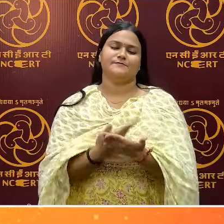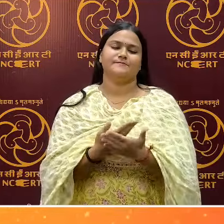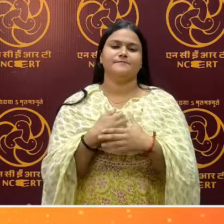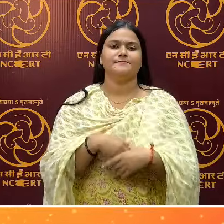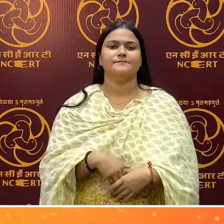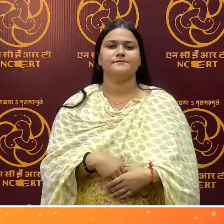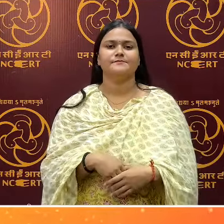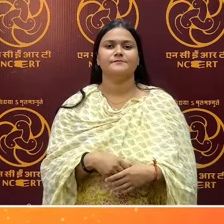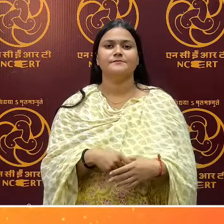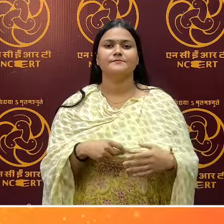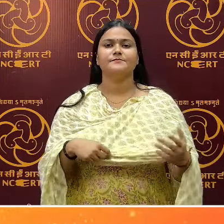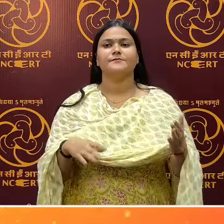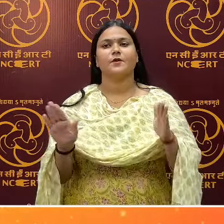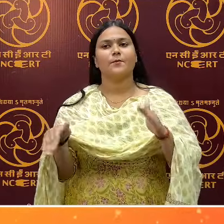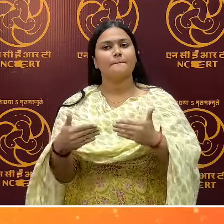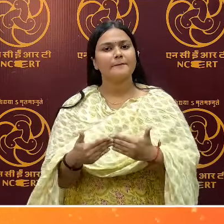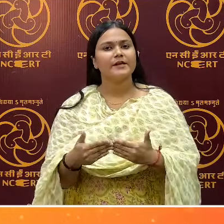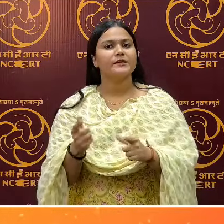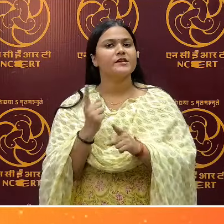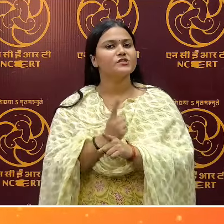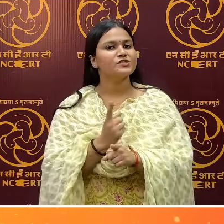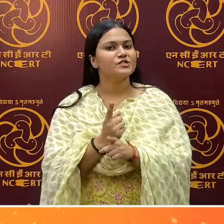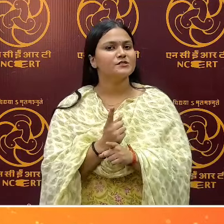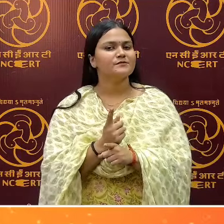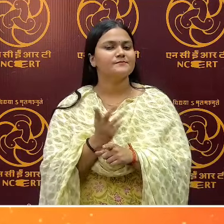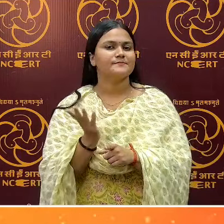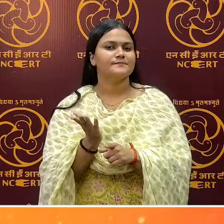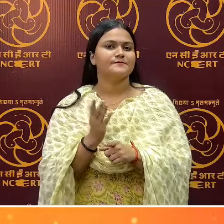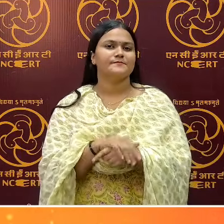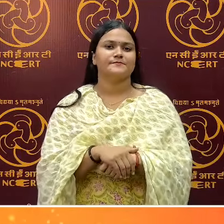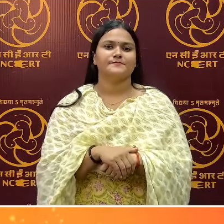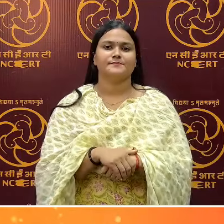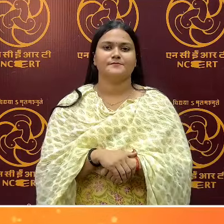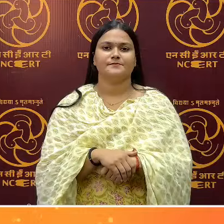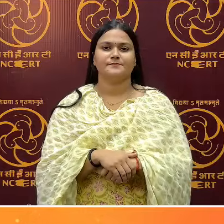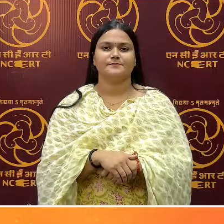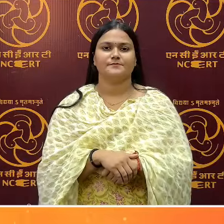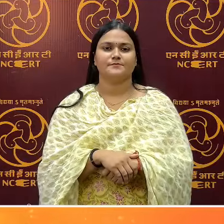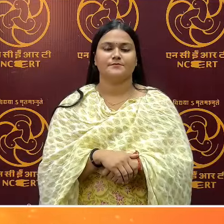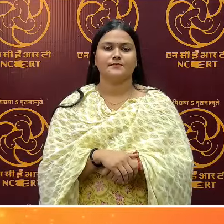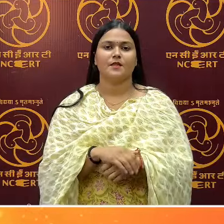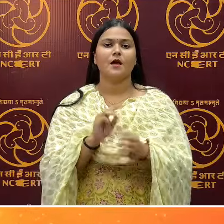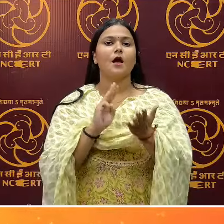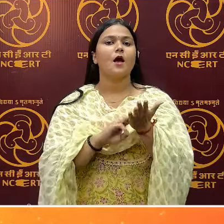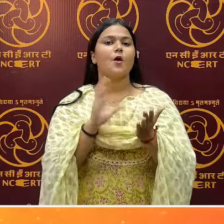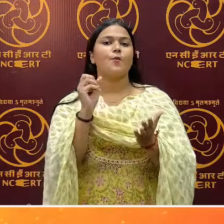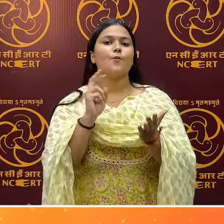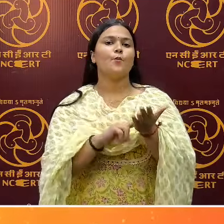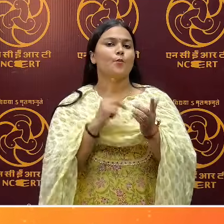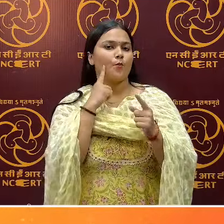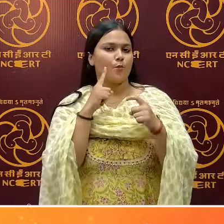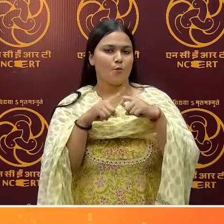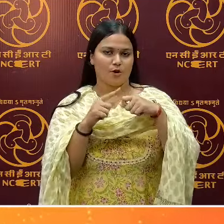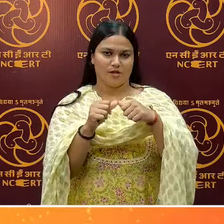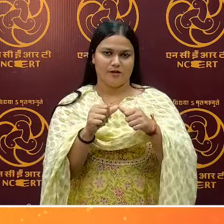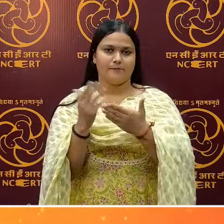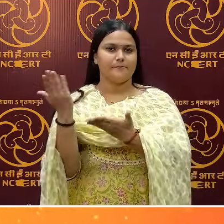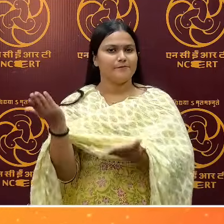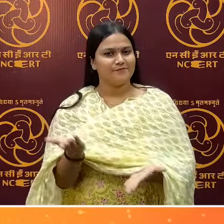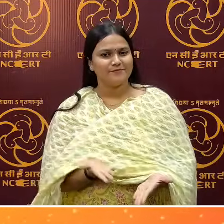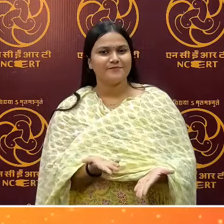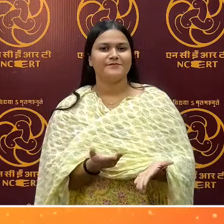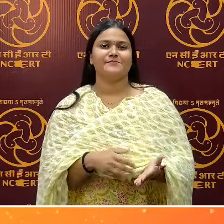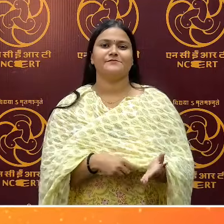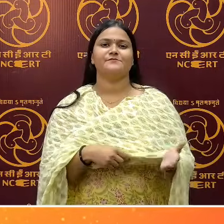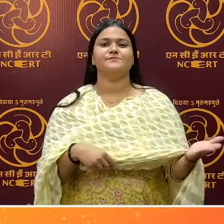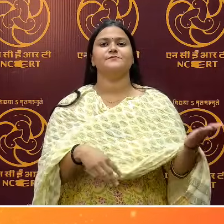Now, let me please introduce you to our guest for today. We have with us Miss Monika Khurana. Ma'am, a very warm welcome to you. Namaskar